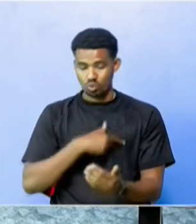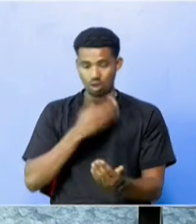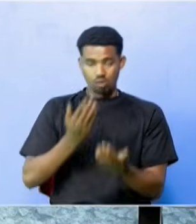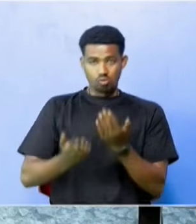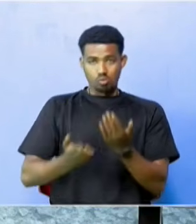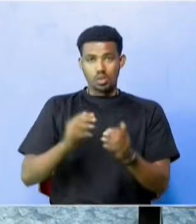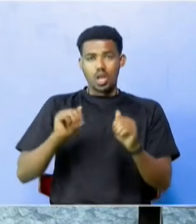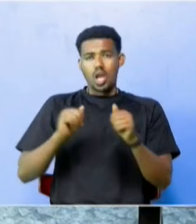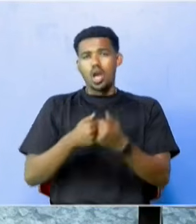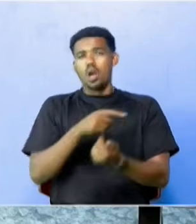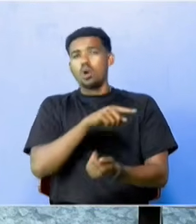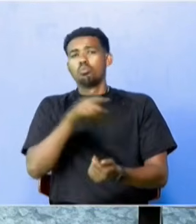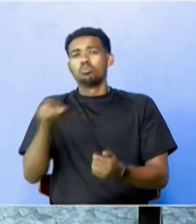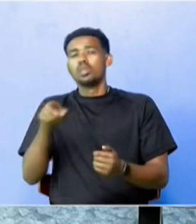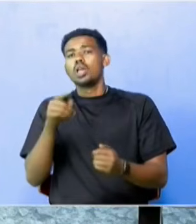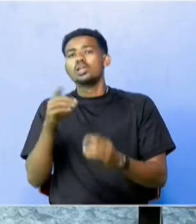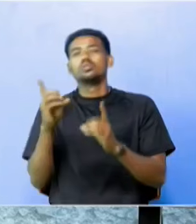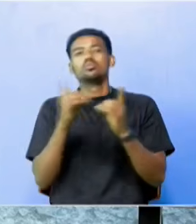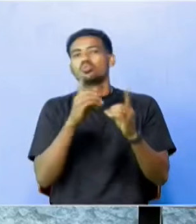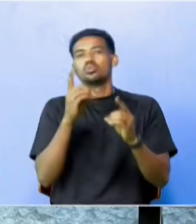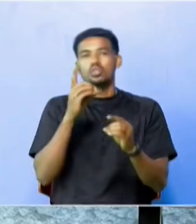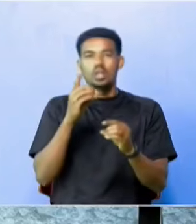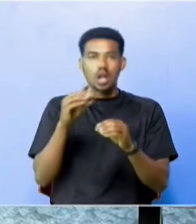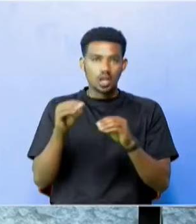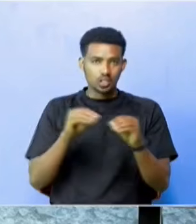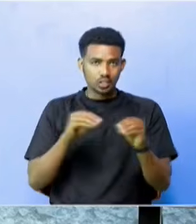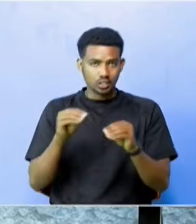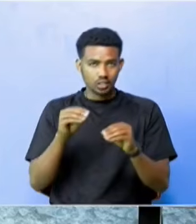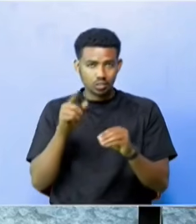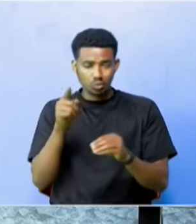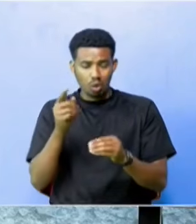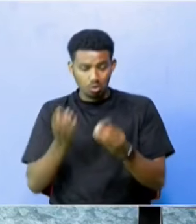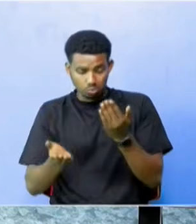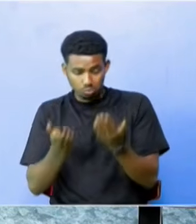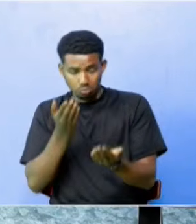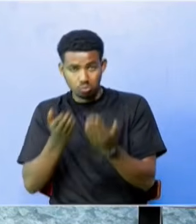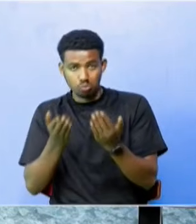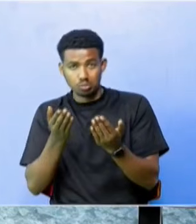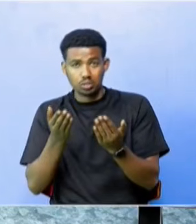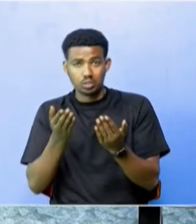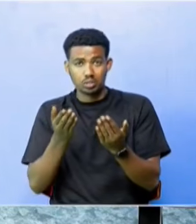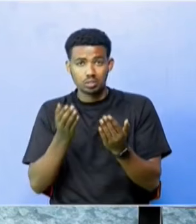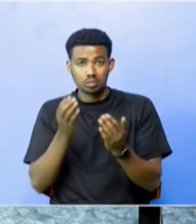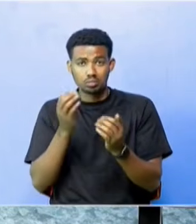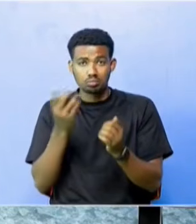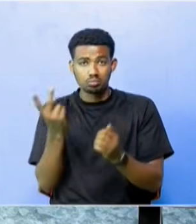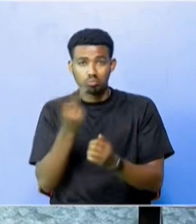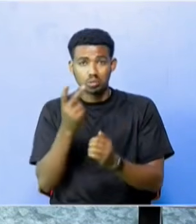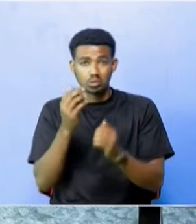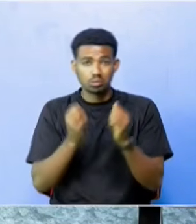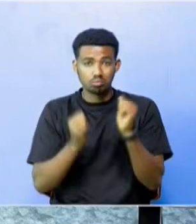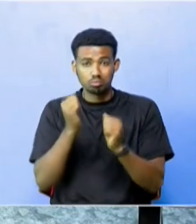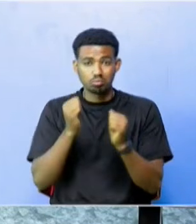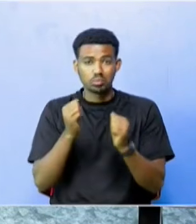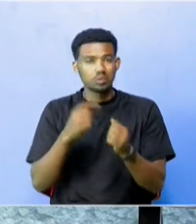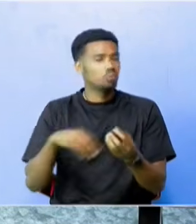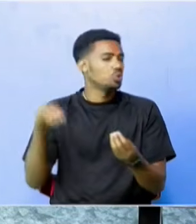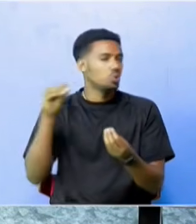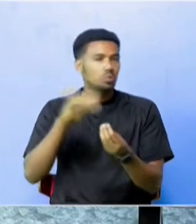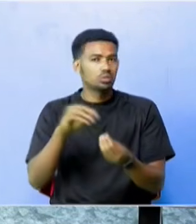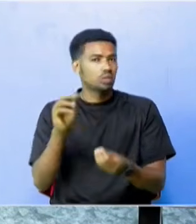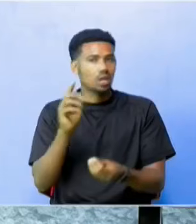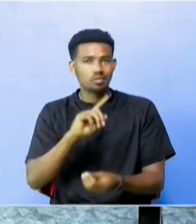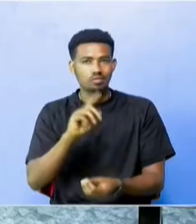they do the action. All right? If you are comparing cheetah and horse, you don't use adverbs. You use